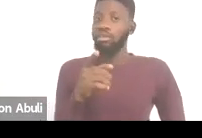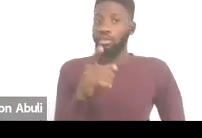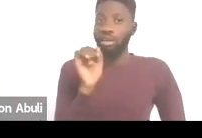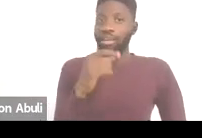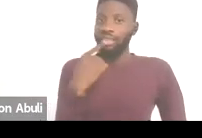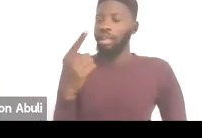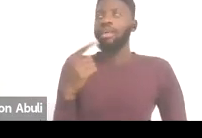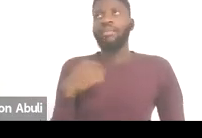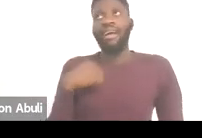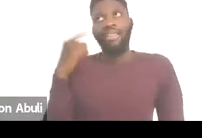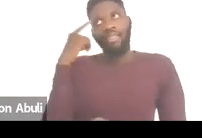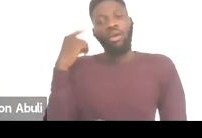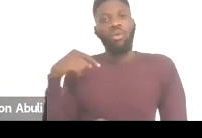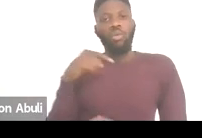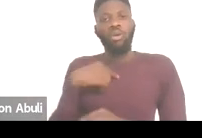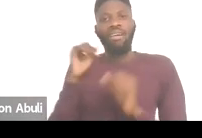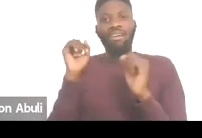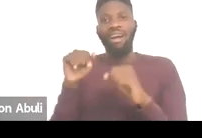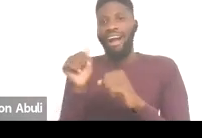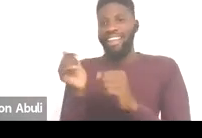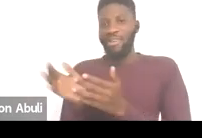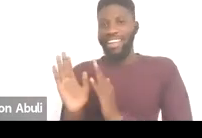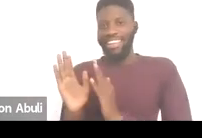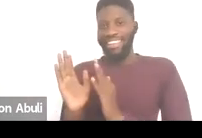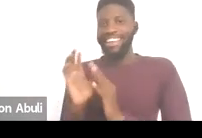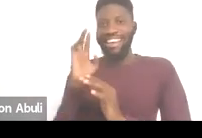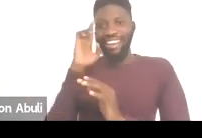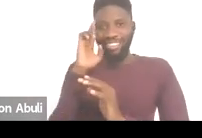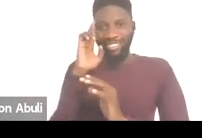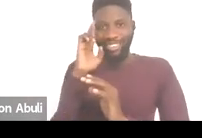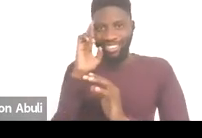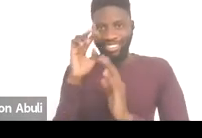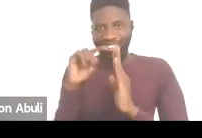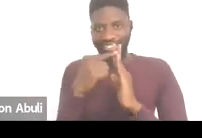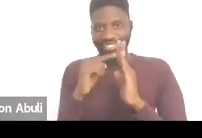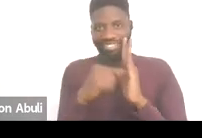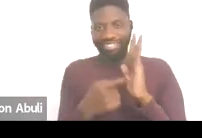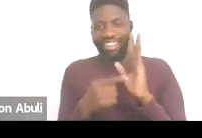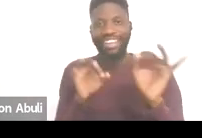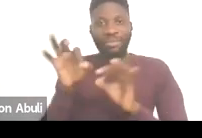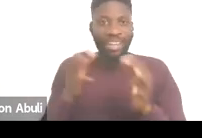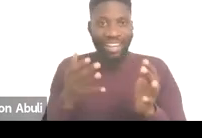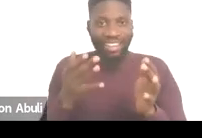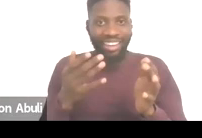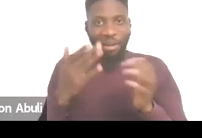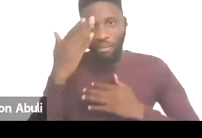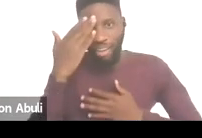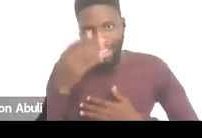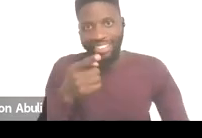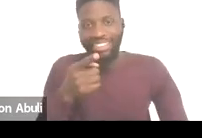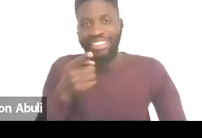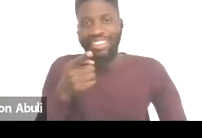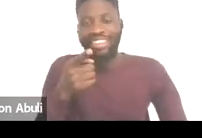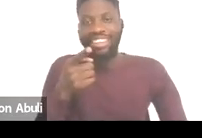suggest we go about doing this and this. My reasons are this and this. That is polite. Instead